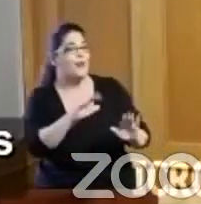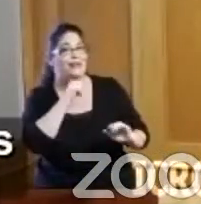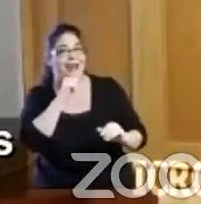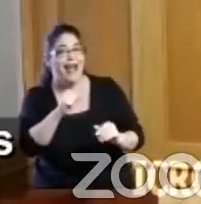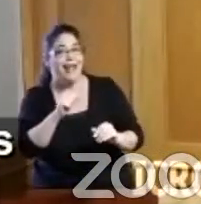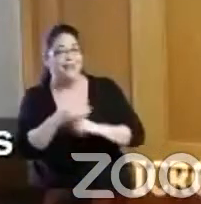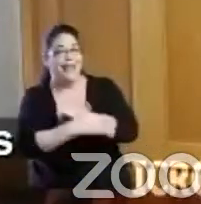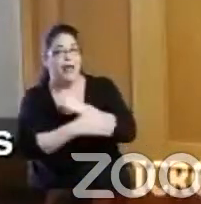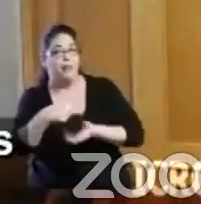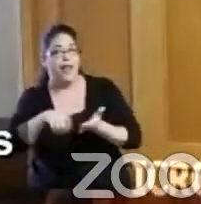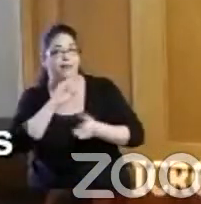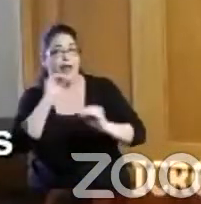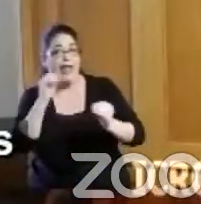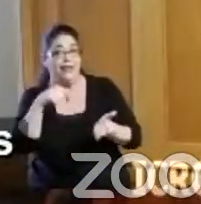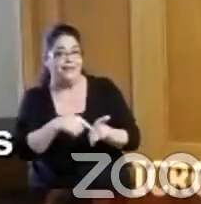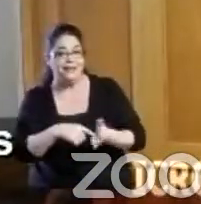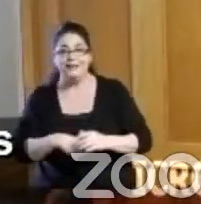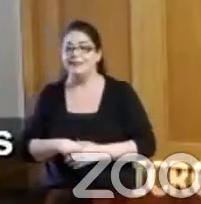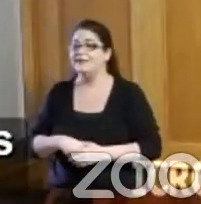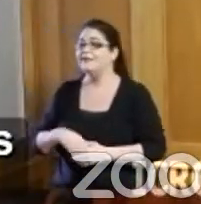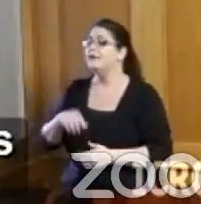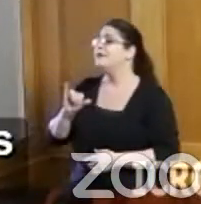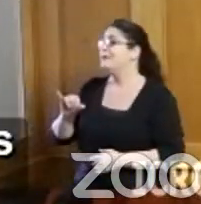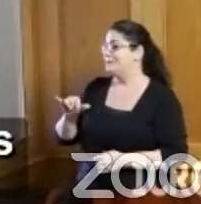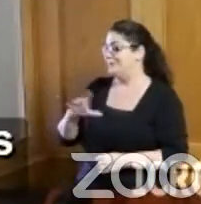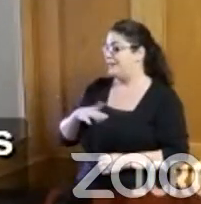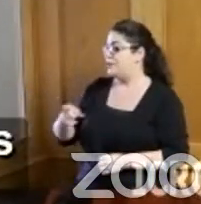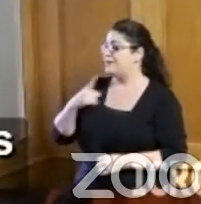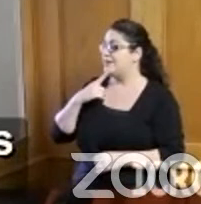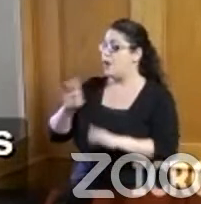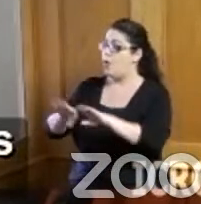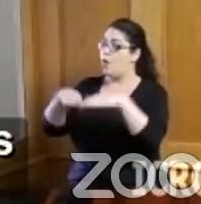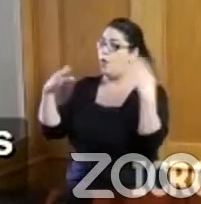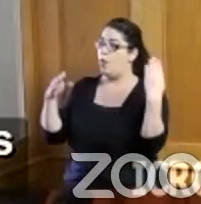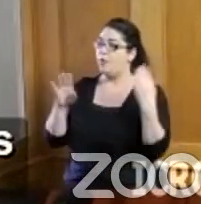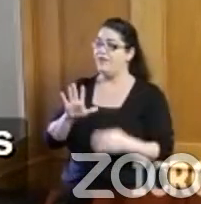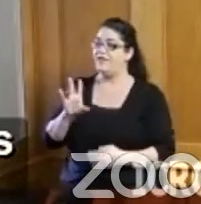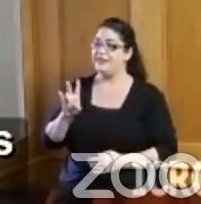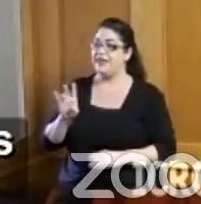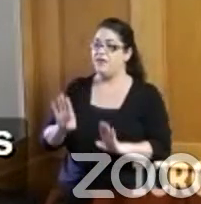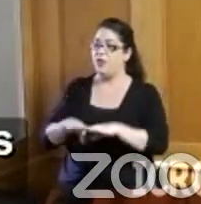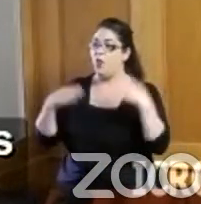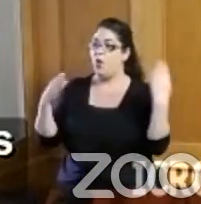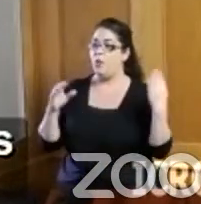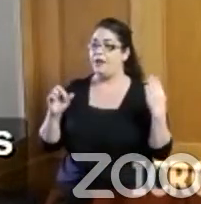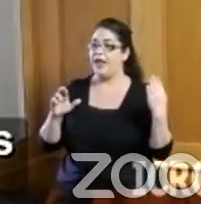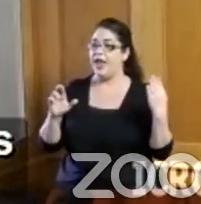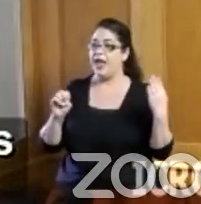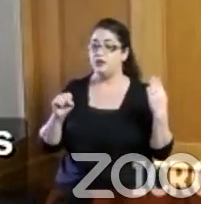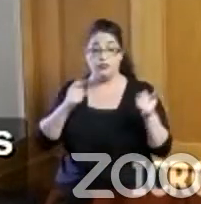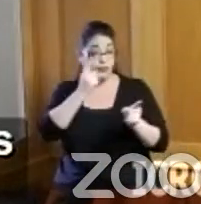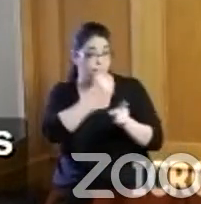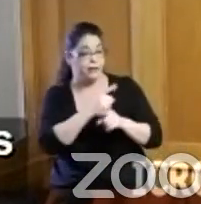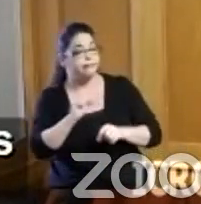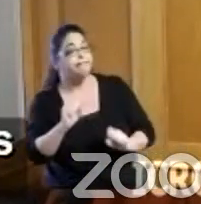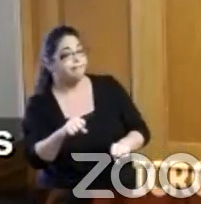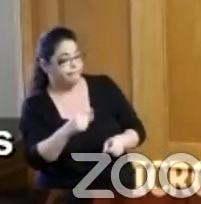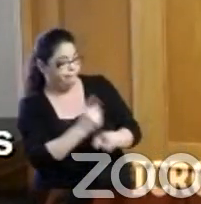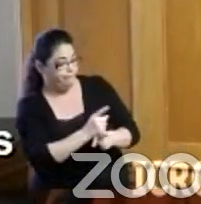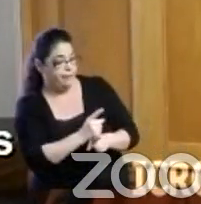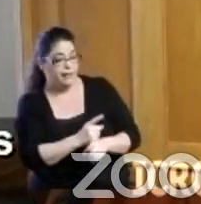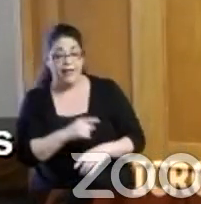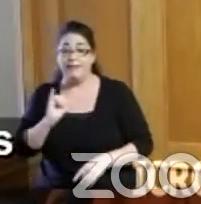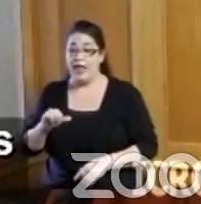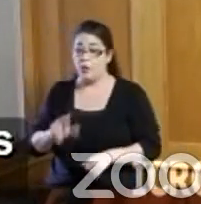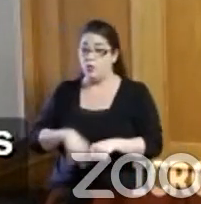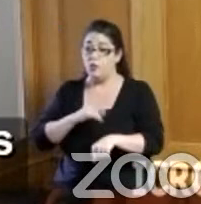Okay, so, and then you indicated there was some open acreage, 57. papers. Yes. You did say that, right? Yes. And so is that